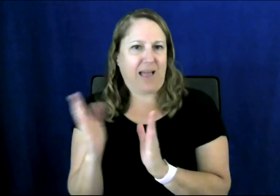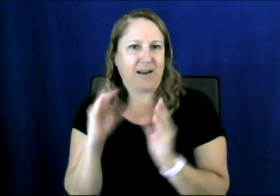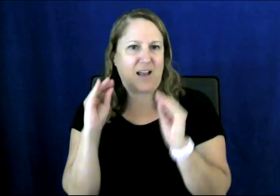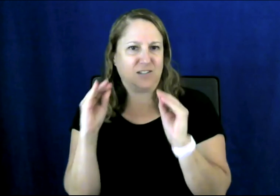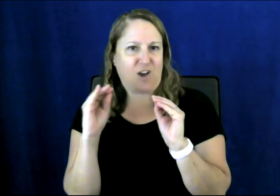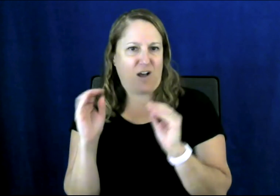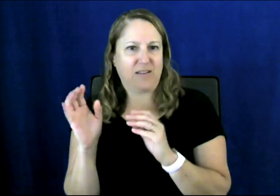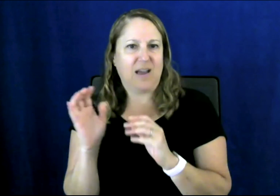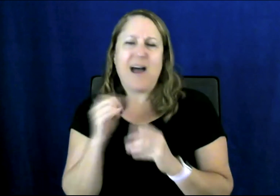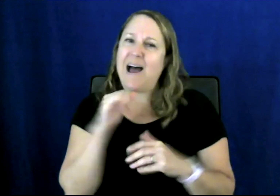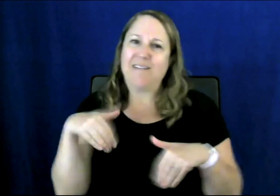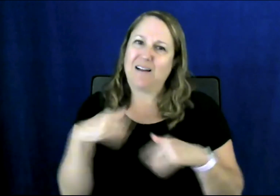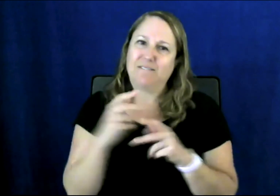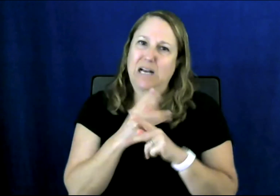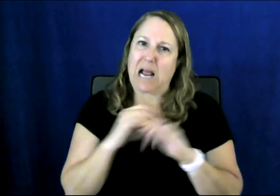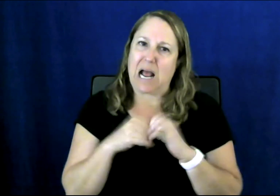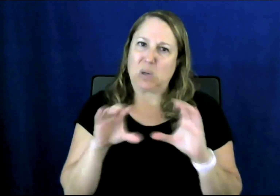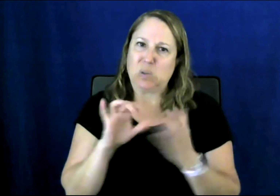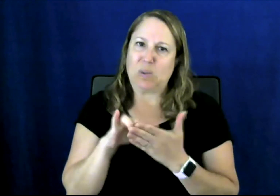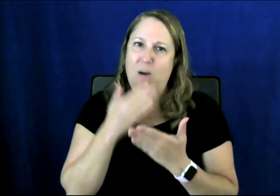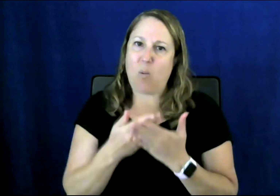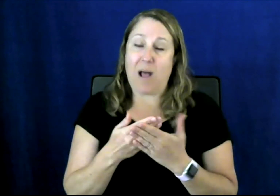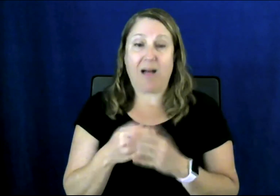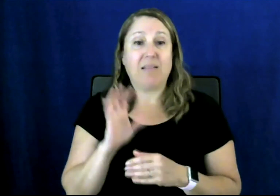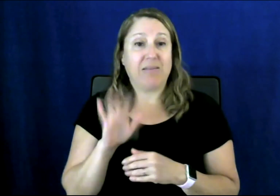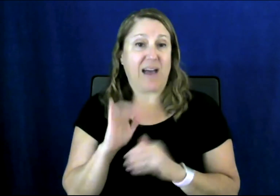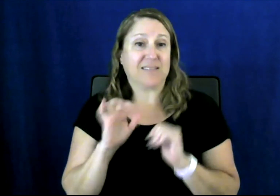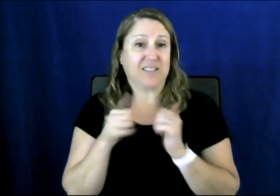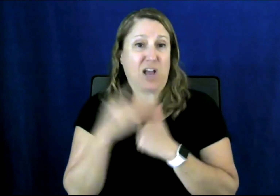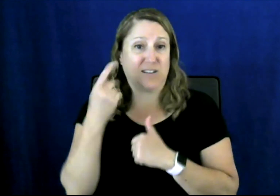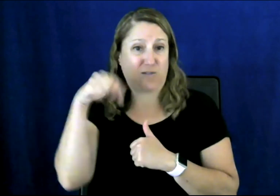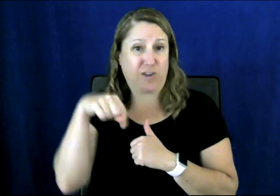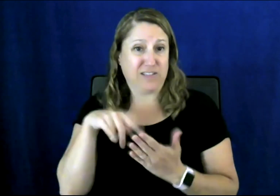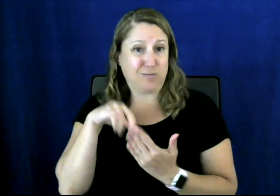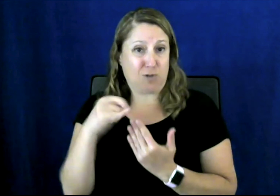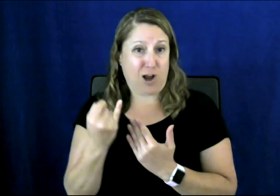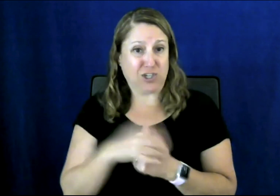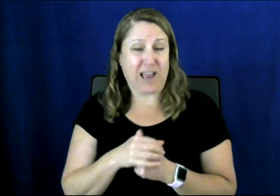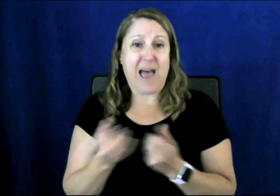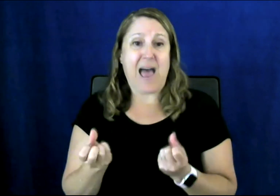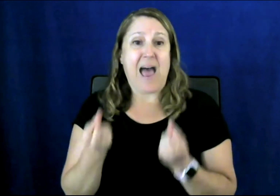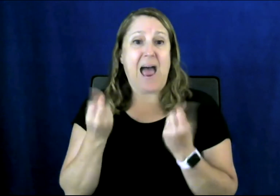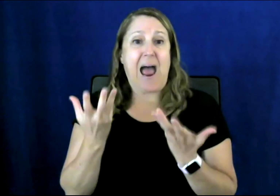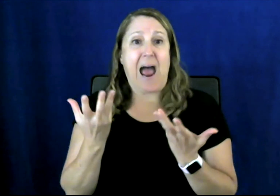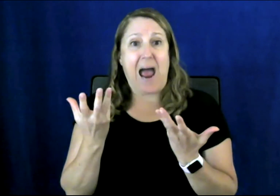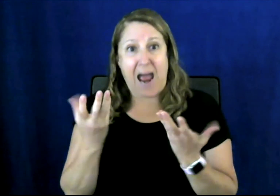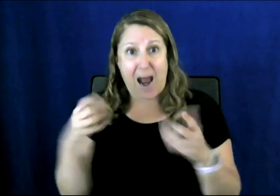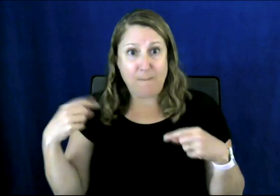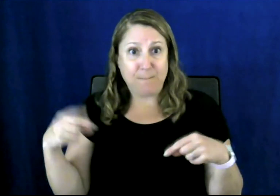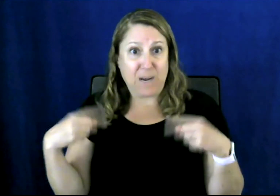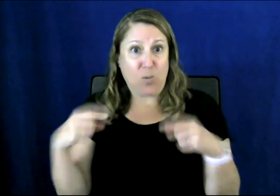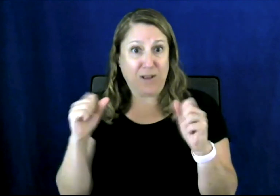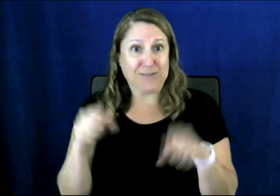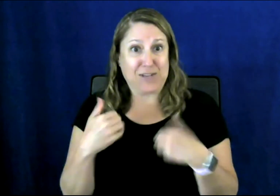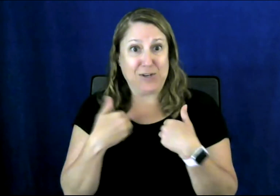out how to do that well eventually. And this is one of the things that's a challenge for this project, is how many wheels can you spin before things get off the